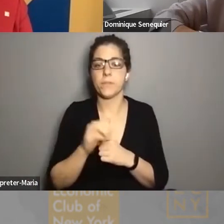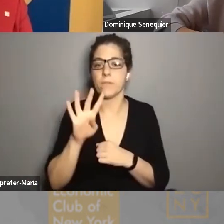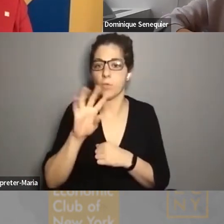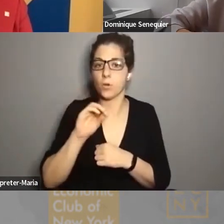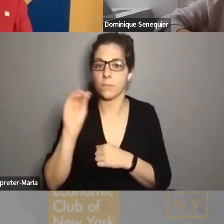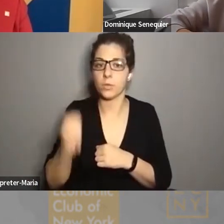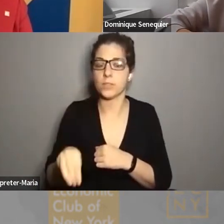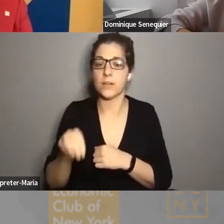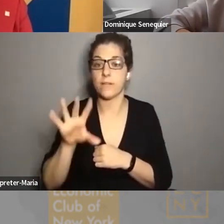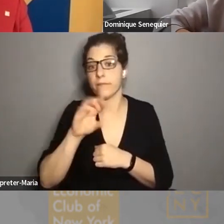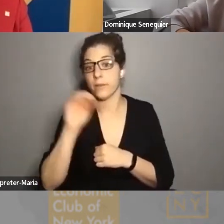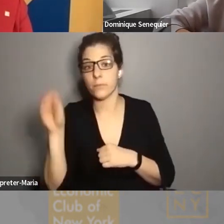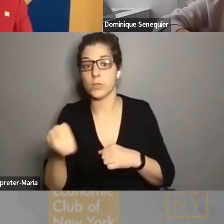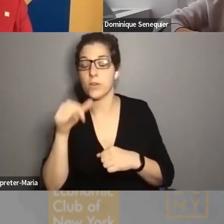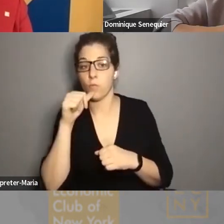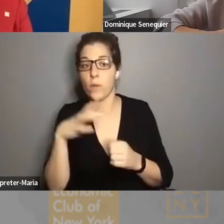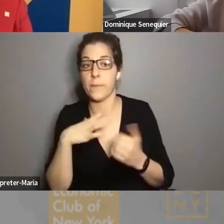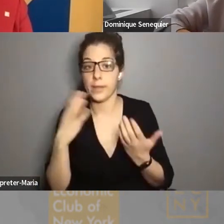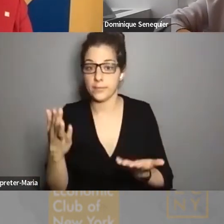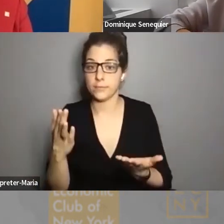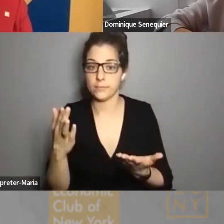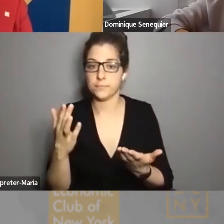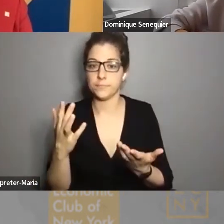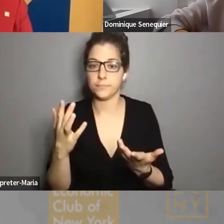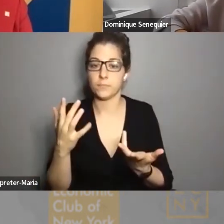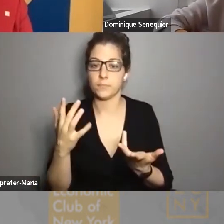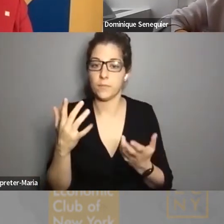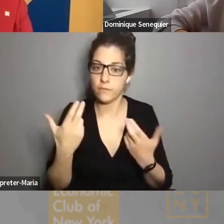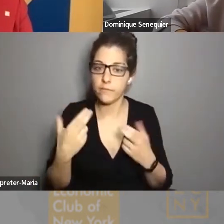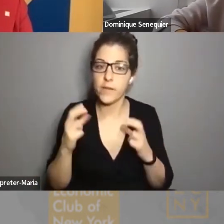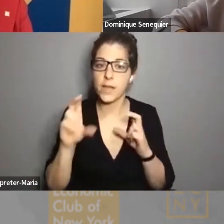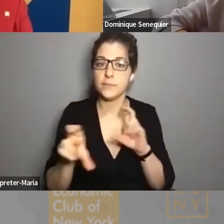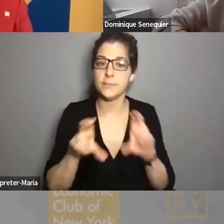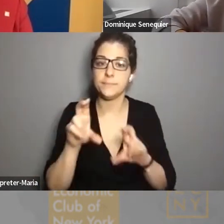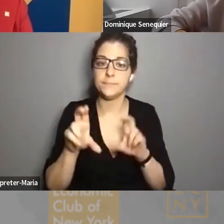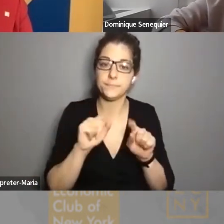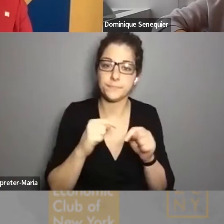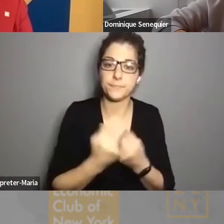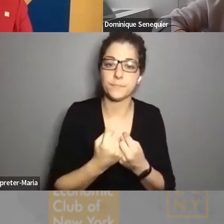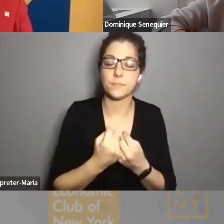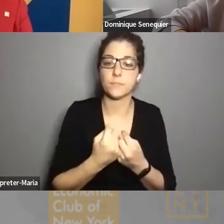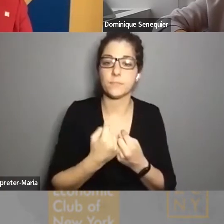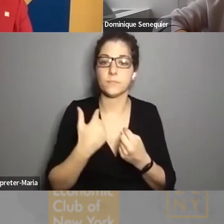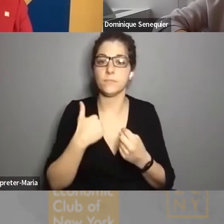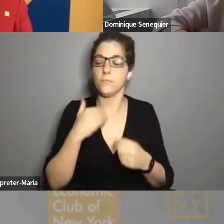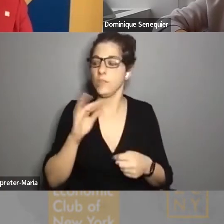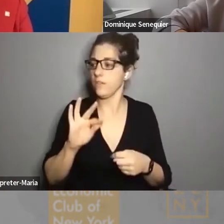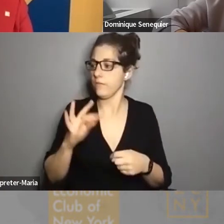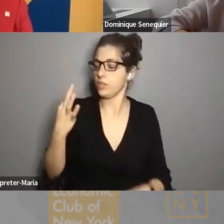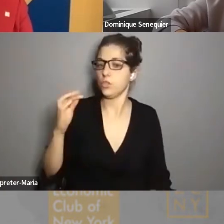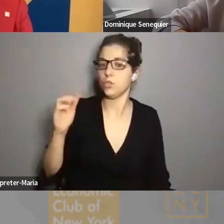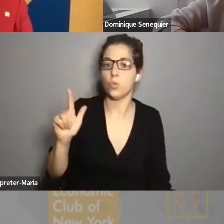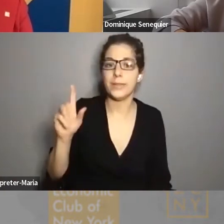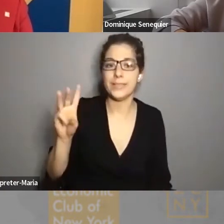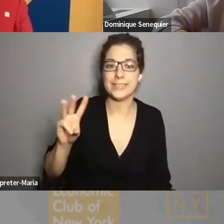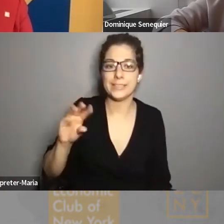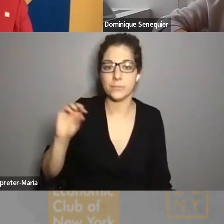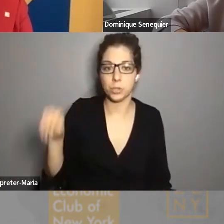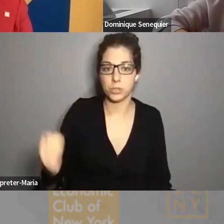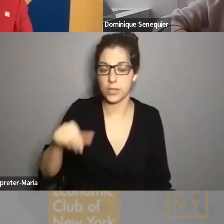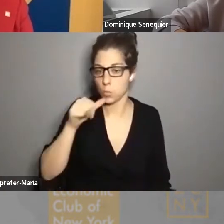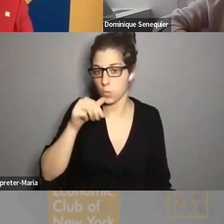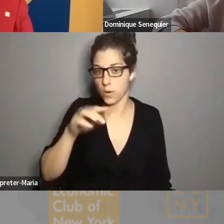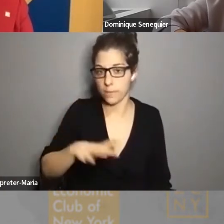40% or 50% of women. In the investment teams, we have in France 26% of women, so